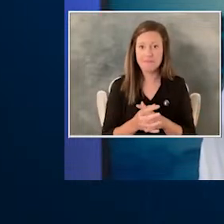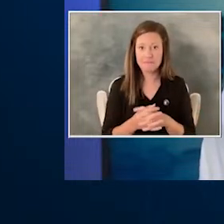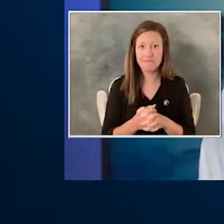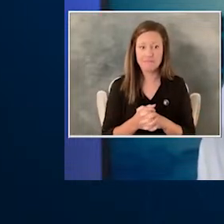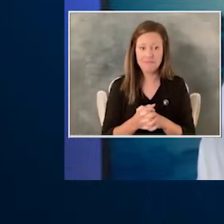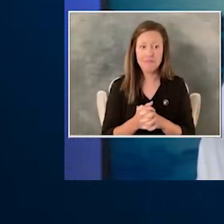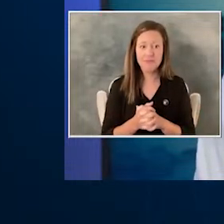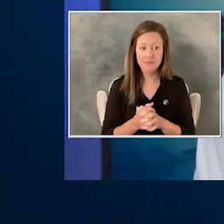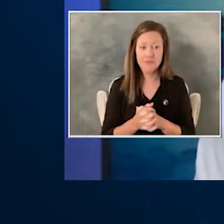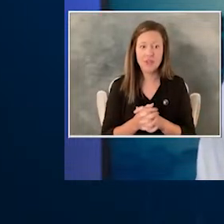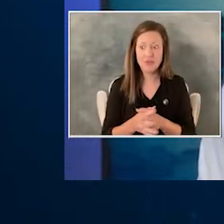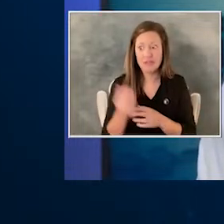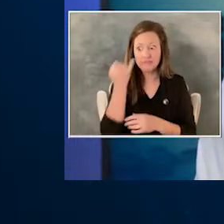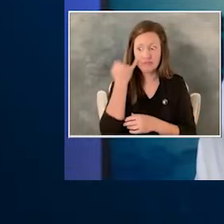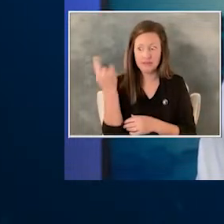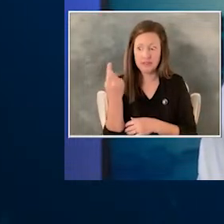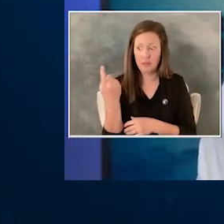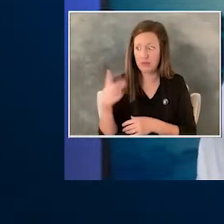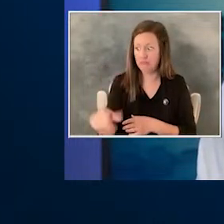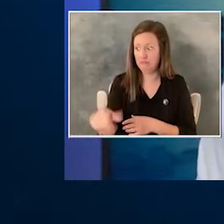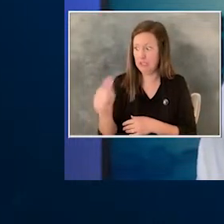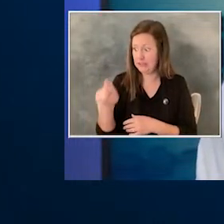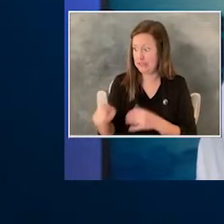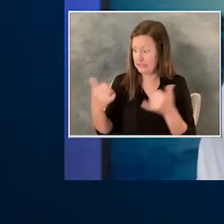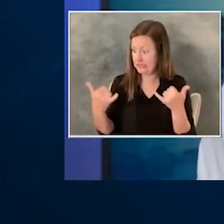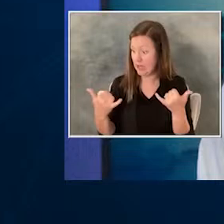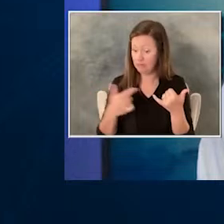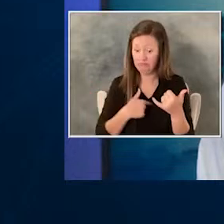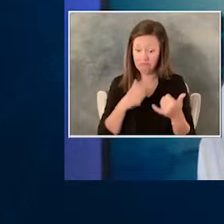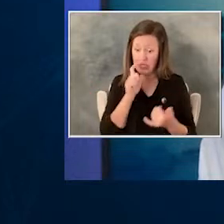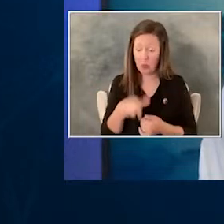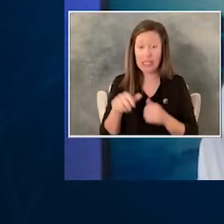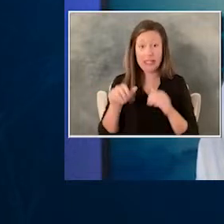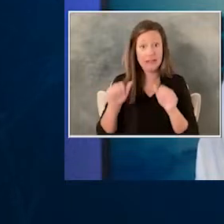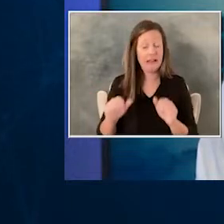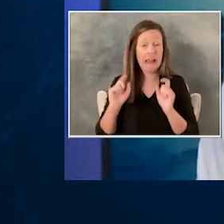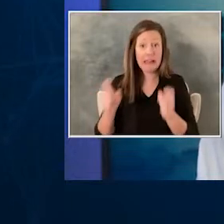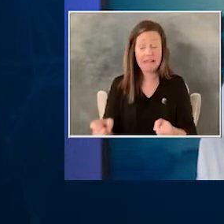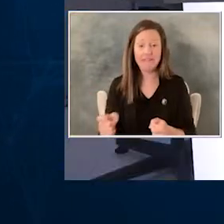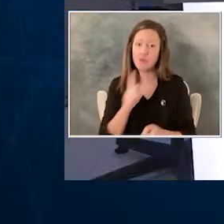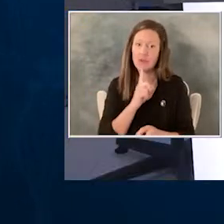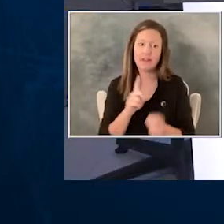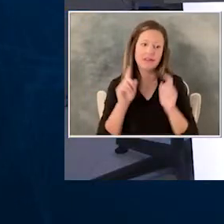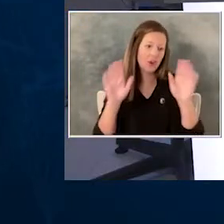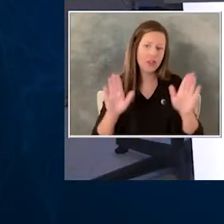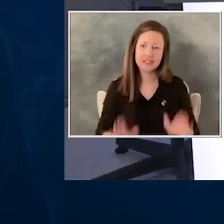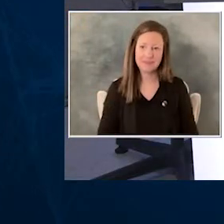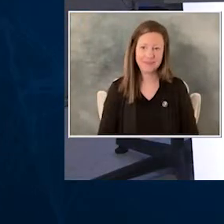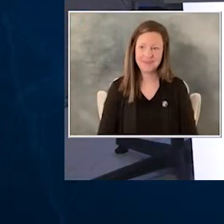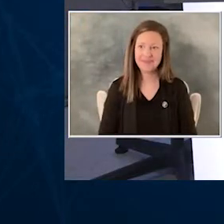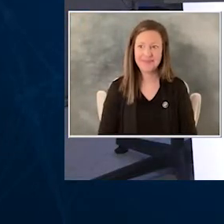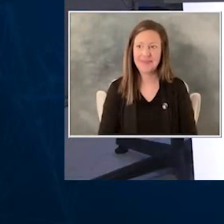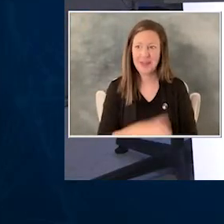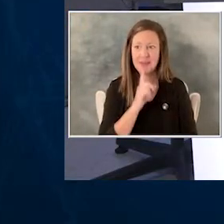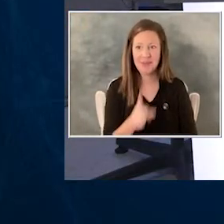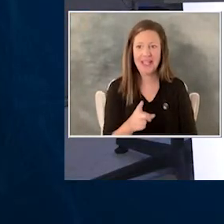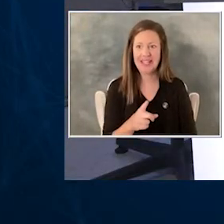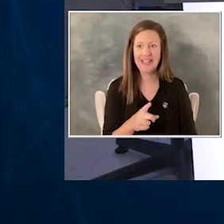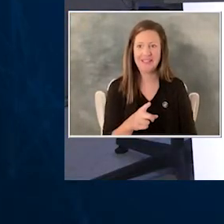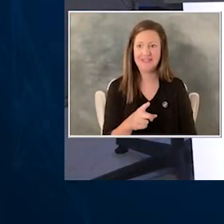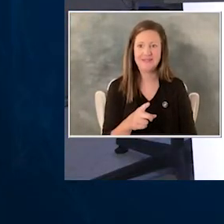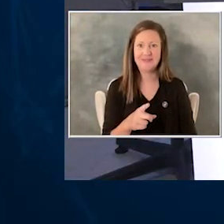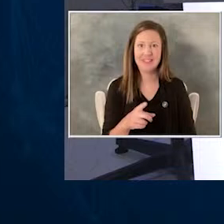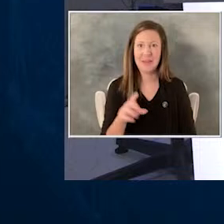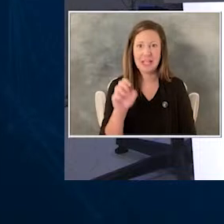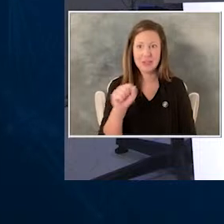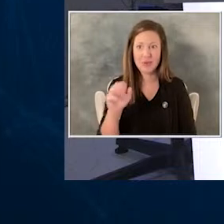somebody else needs my kidney now. I don't need it. Somebody else can have it. It's awesome. Gosh, we hear so much about the damage of social media,